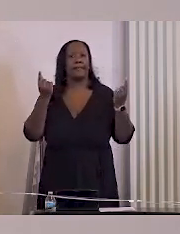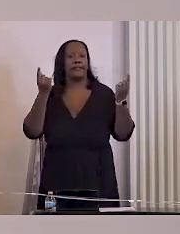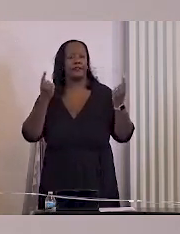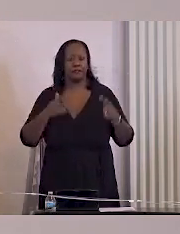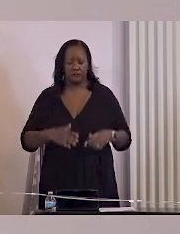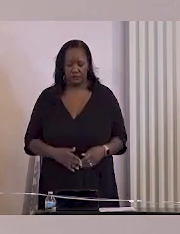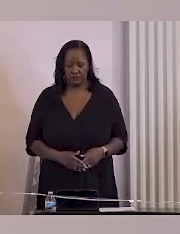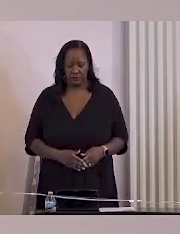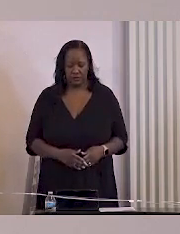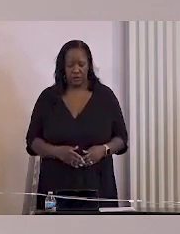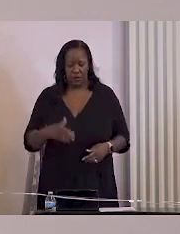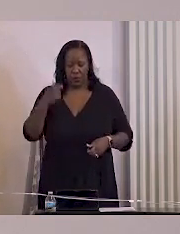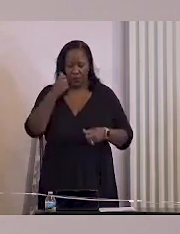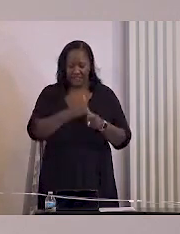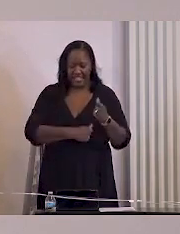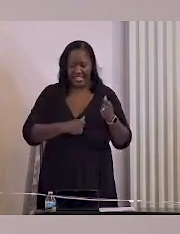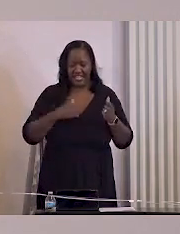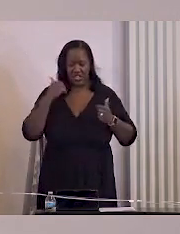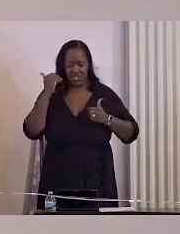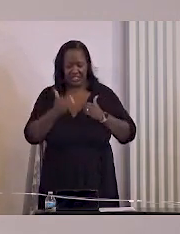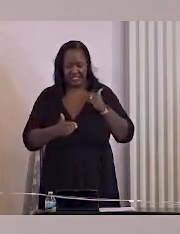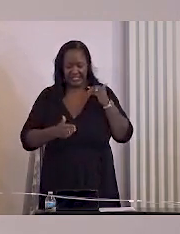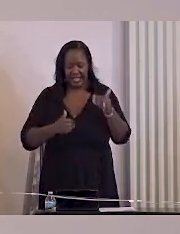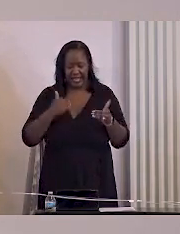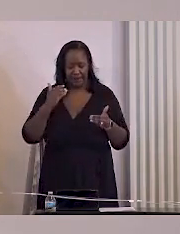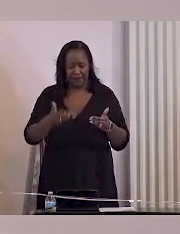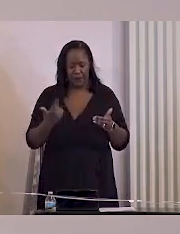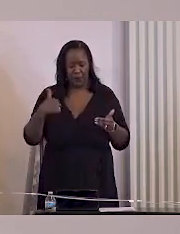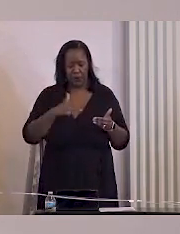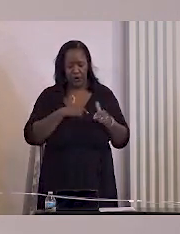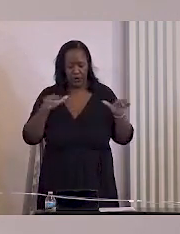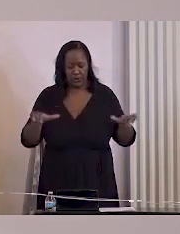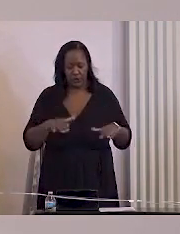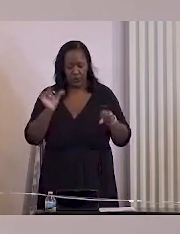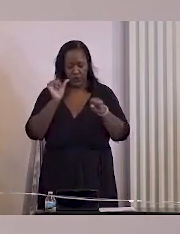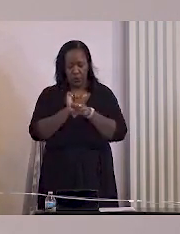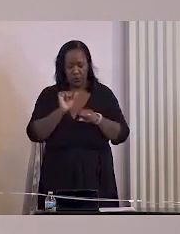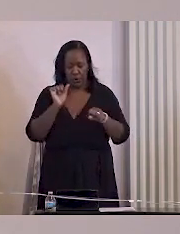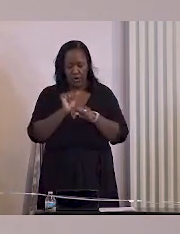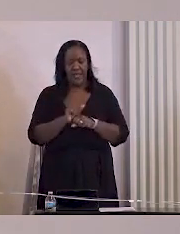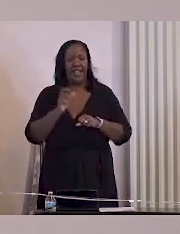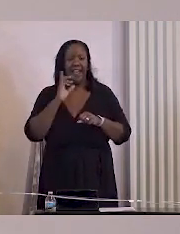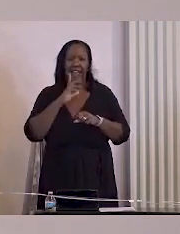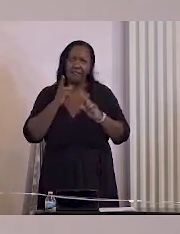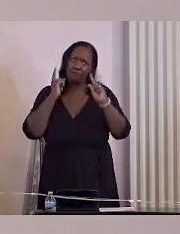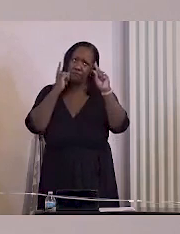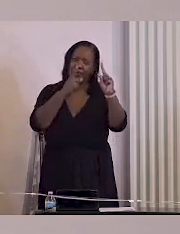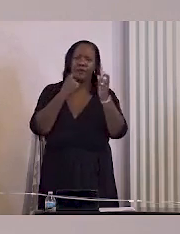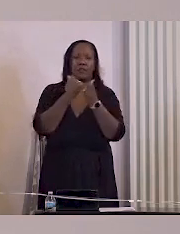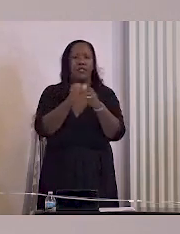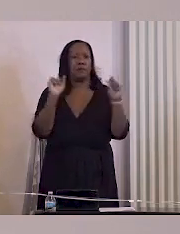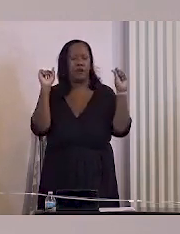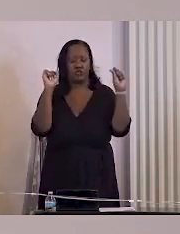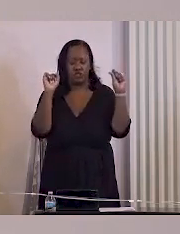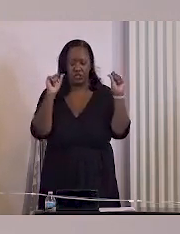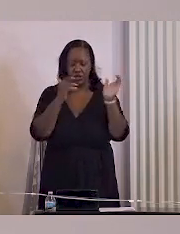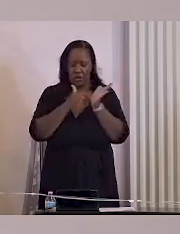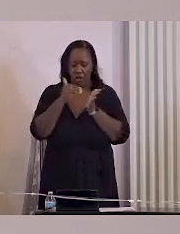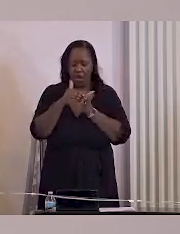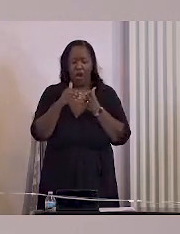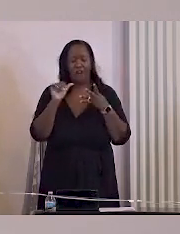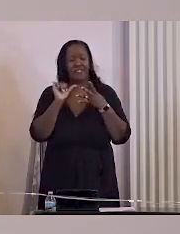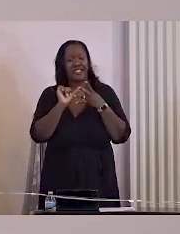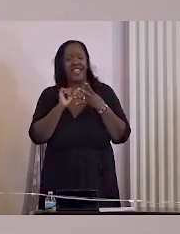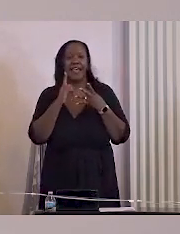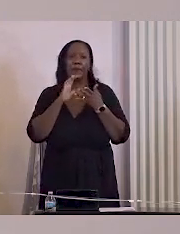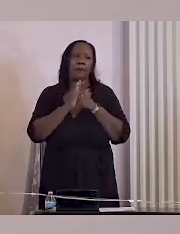Through each of these steps, we are doing the work of building towards liberation. Often in this stage, we get caught